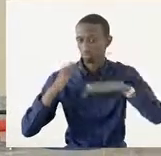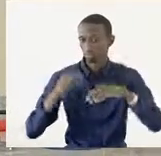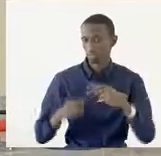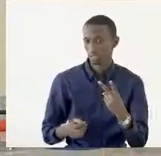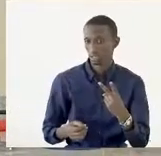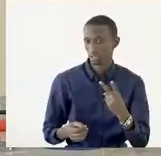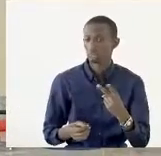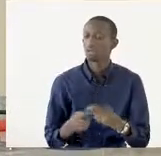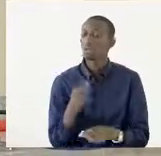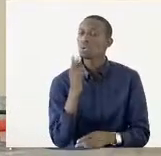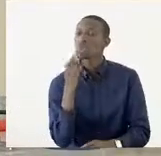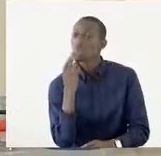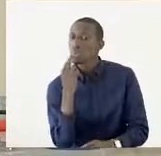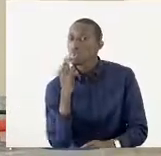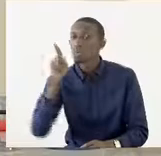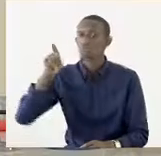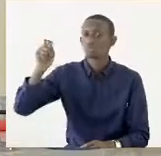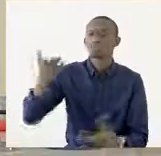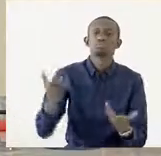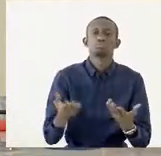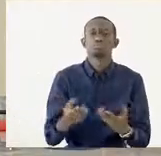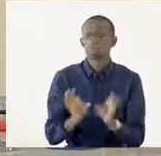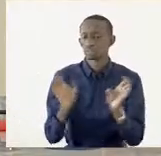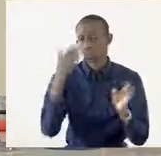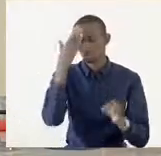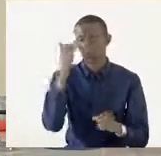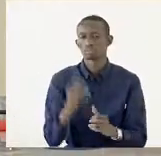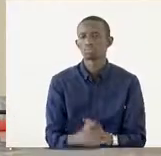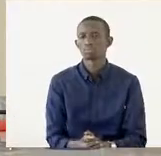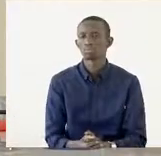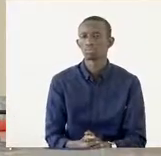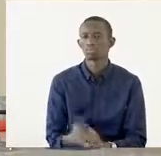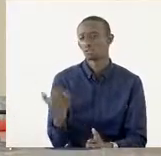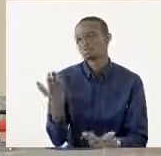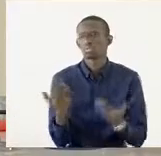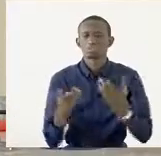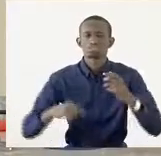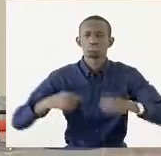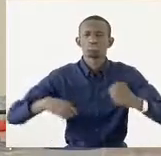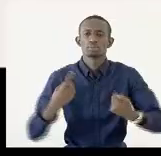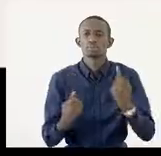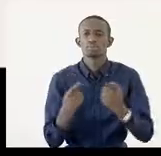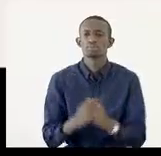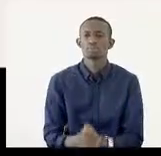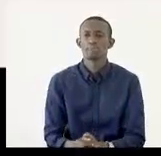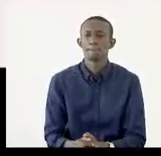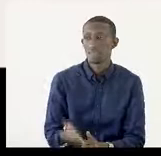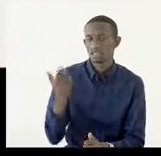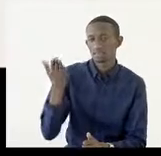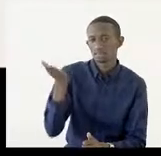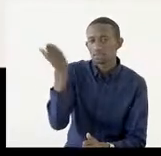aromatic, these aldehydes and ketones. So those are some of the reactions. This is an